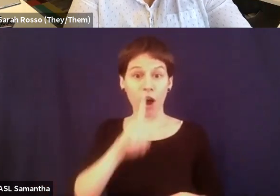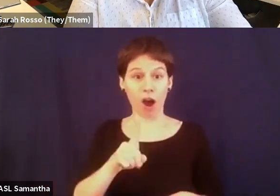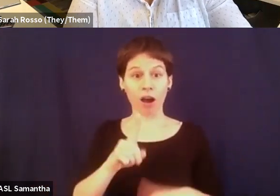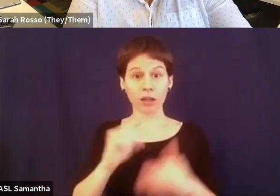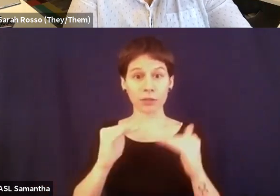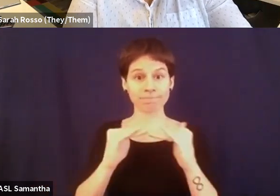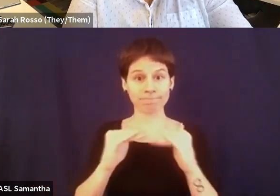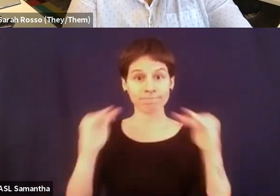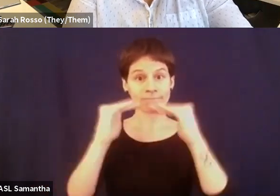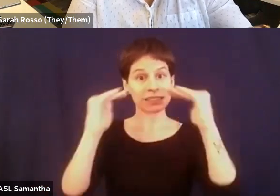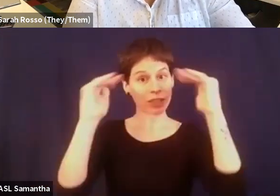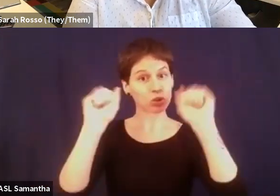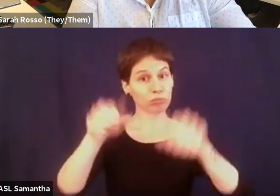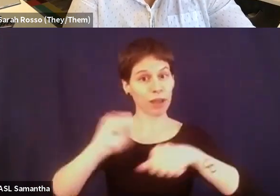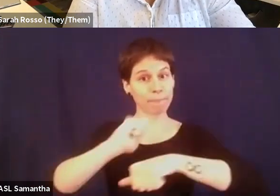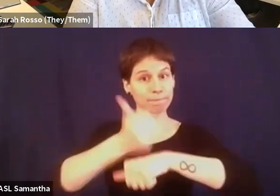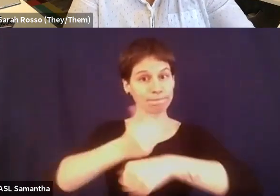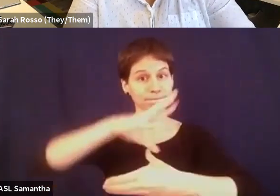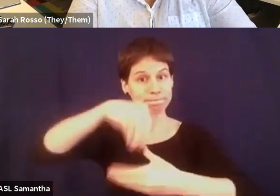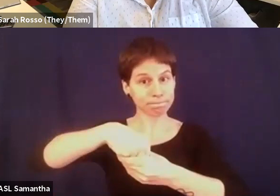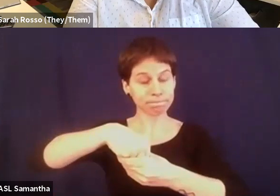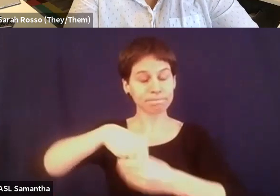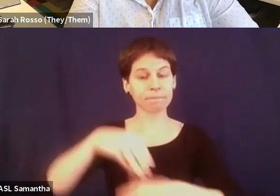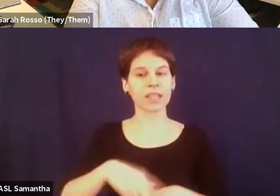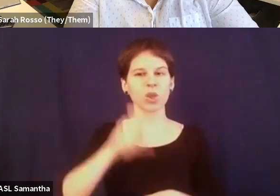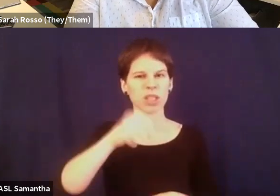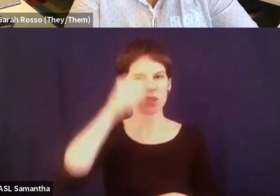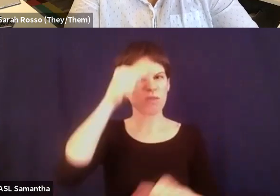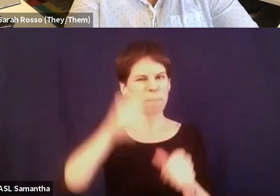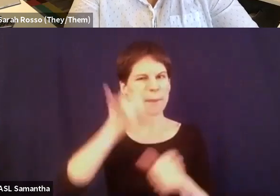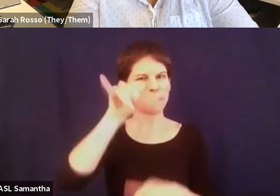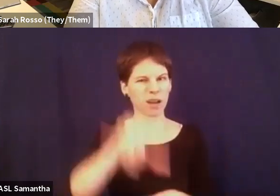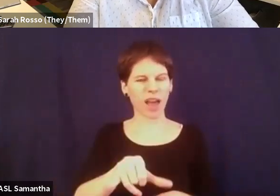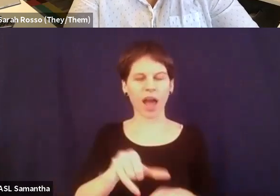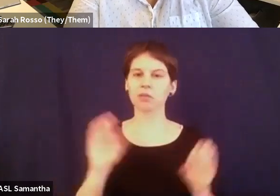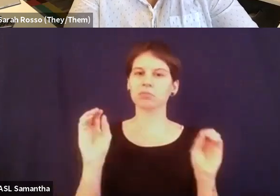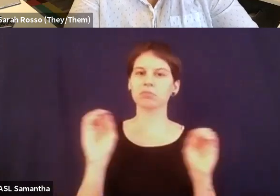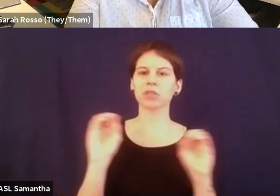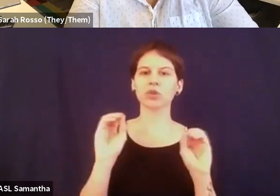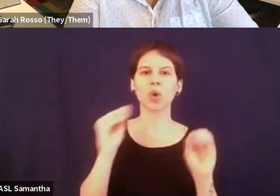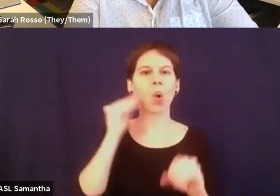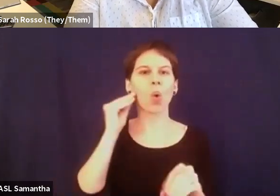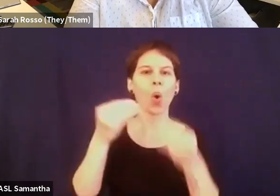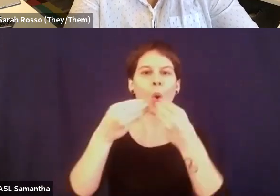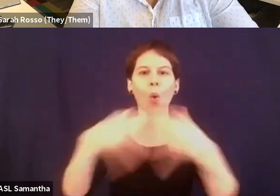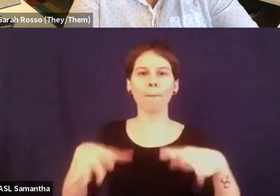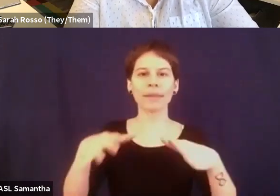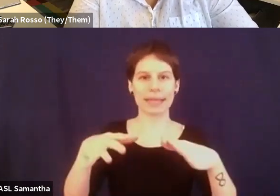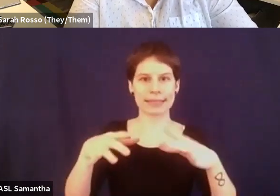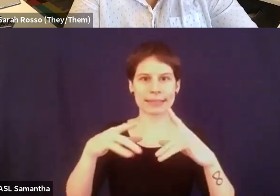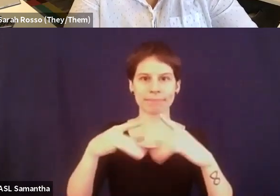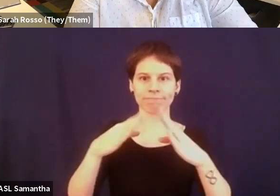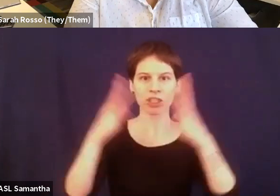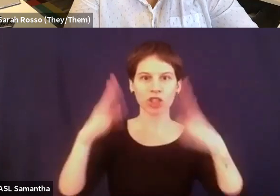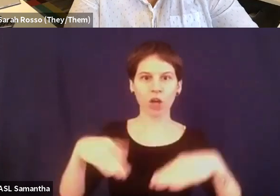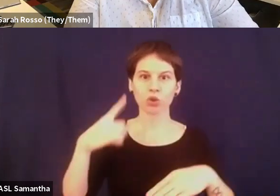implemented. So we need to remember those things. We need to remember that there is no homeless shelter system for youth in Pennsylvania.